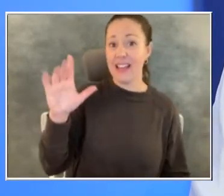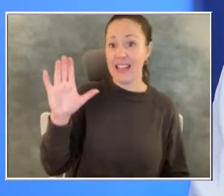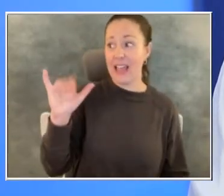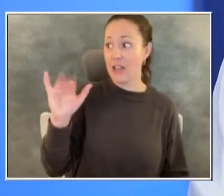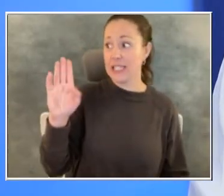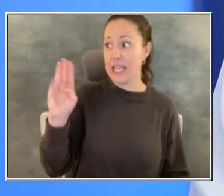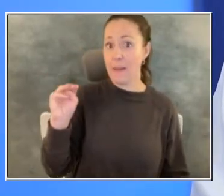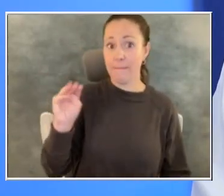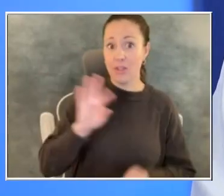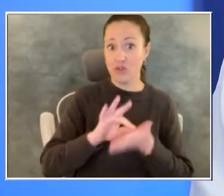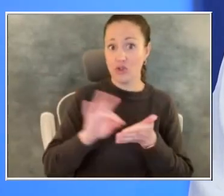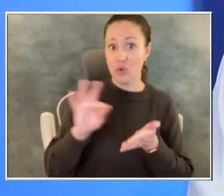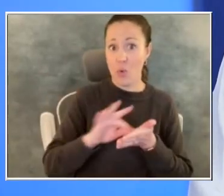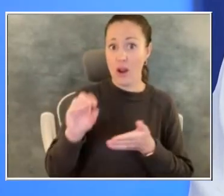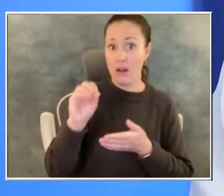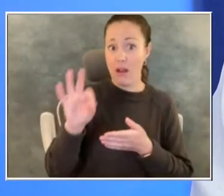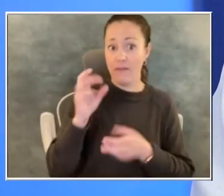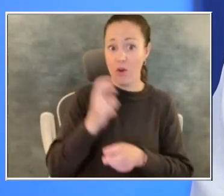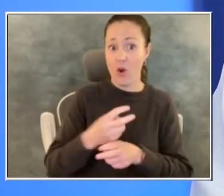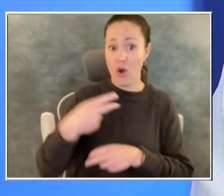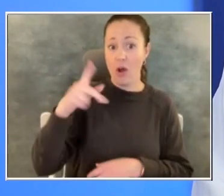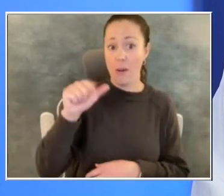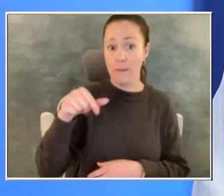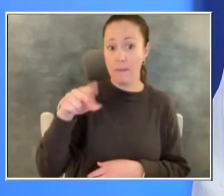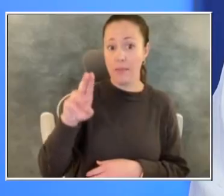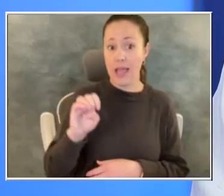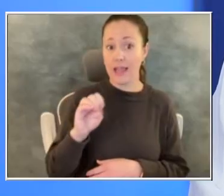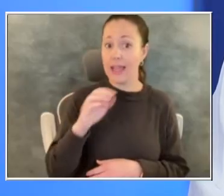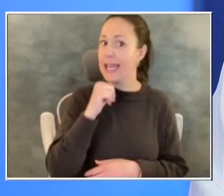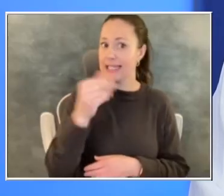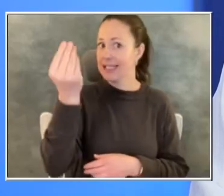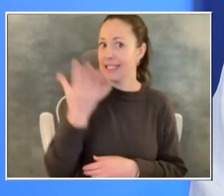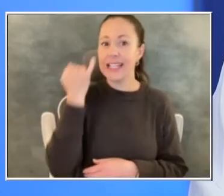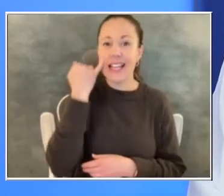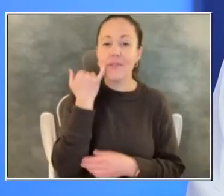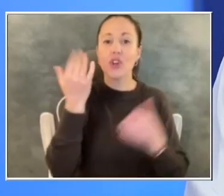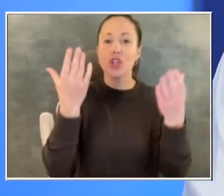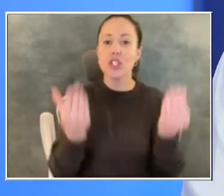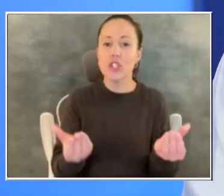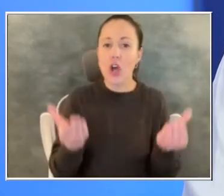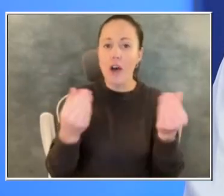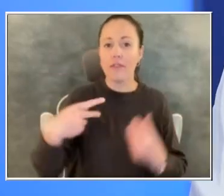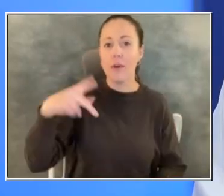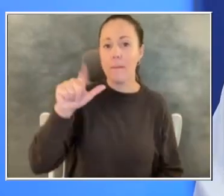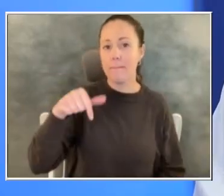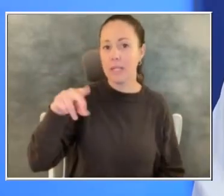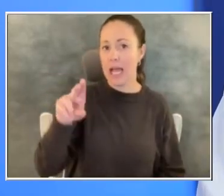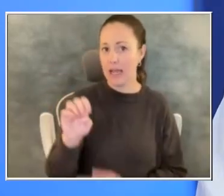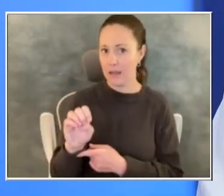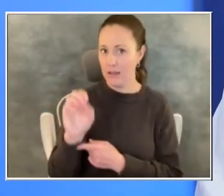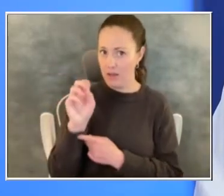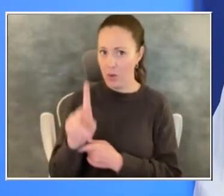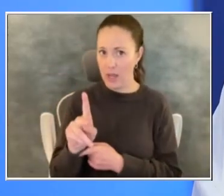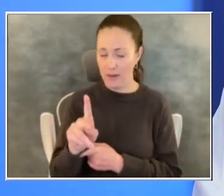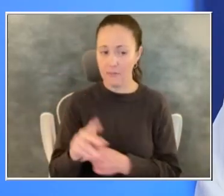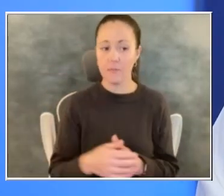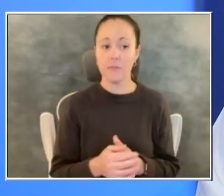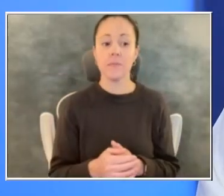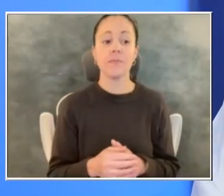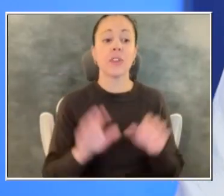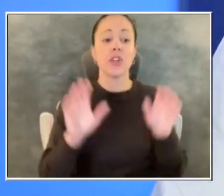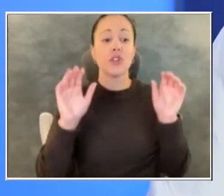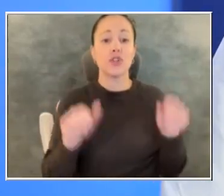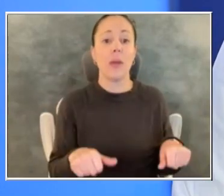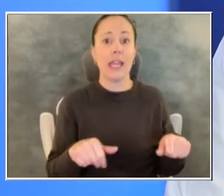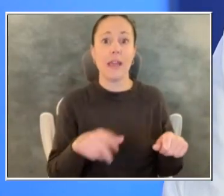it doesn't actually tell us if there's soft plaque. So this is the important nuance of, so we can be falsely reassured with a